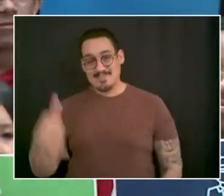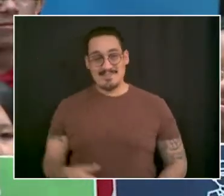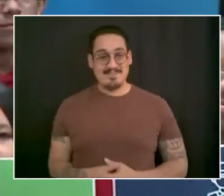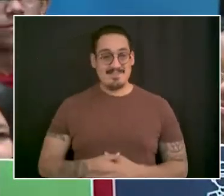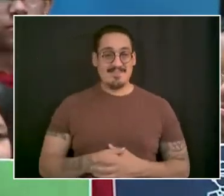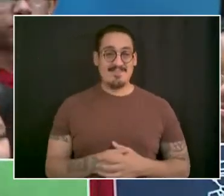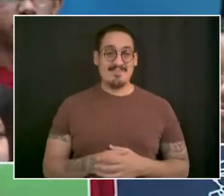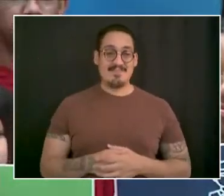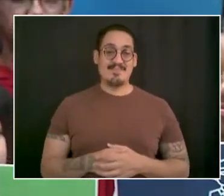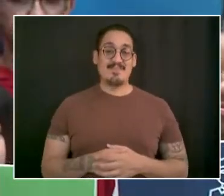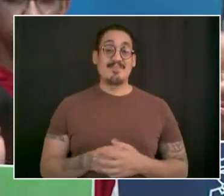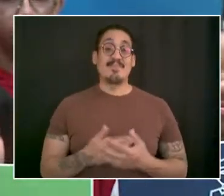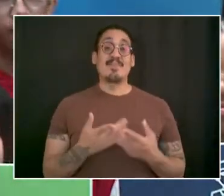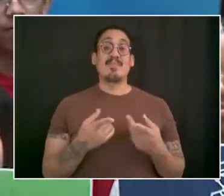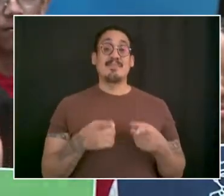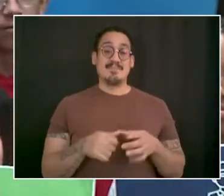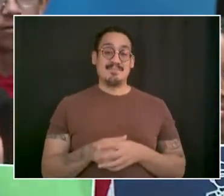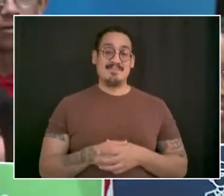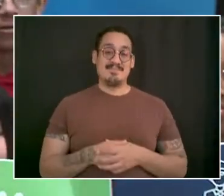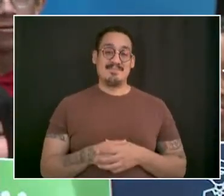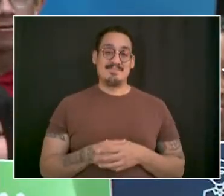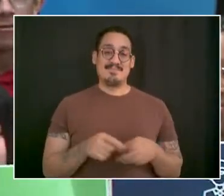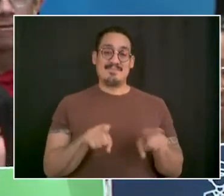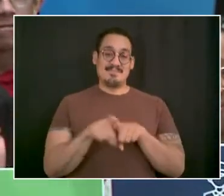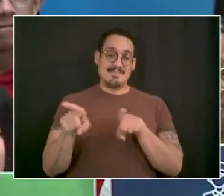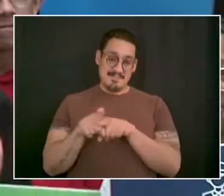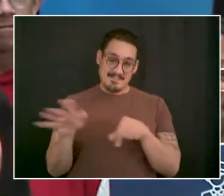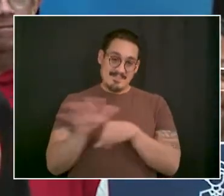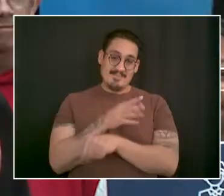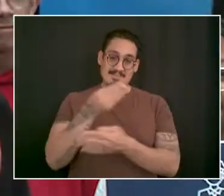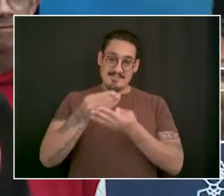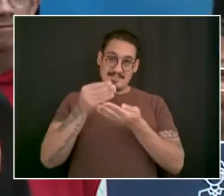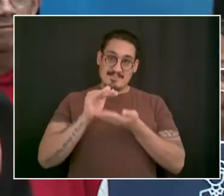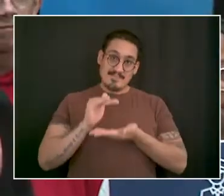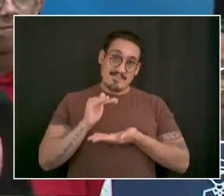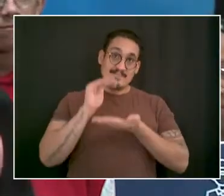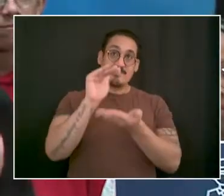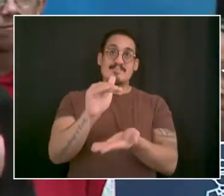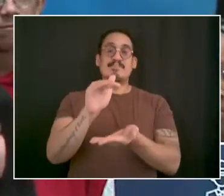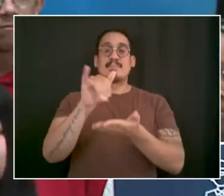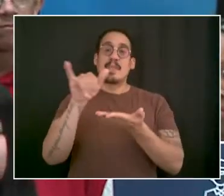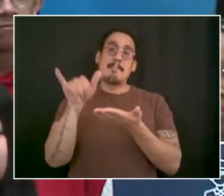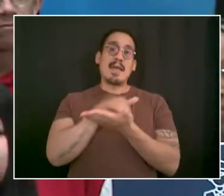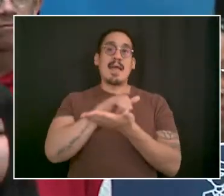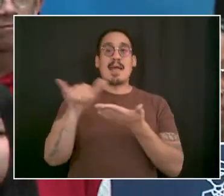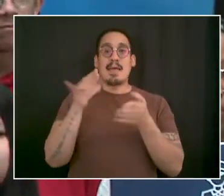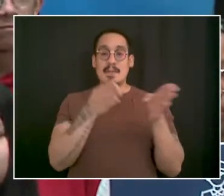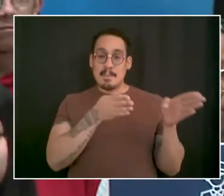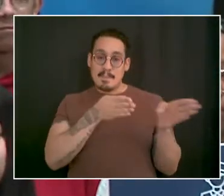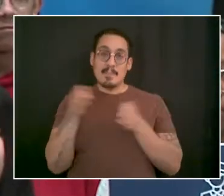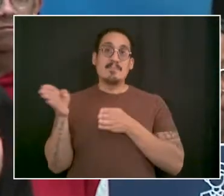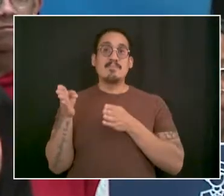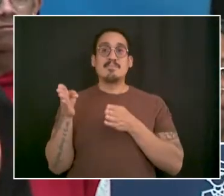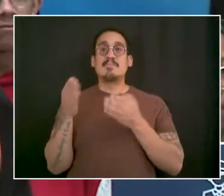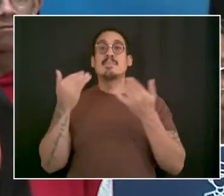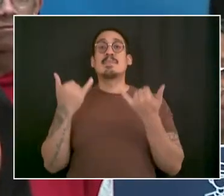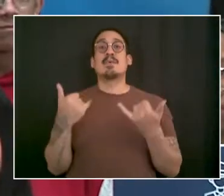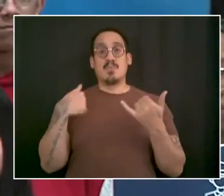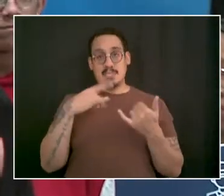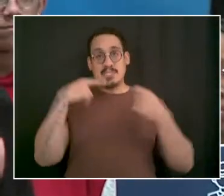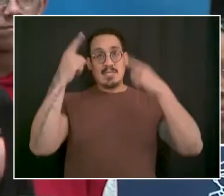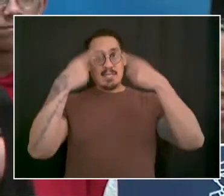We're also fully funding the Manhattan Plan that we announced in our State of the City address earlier this year